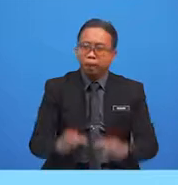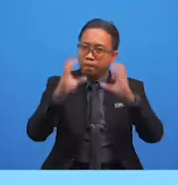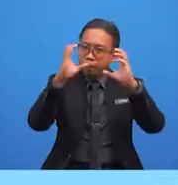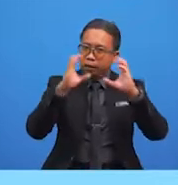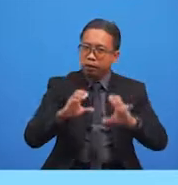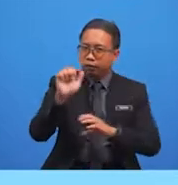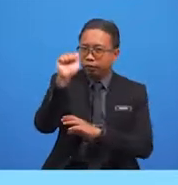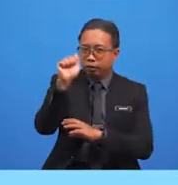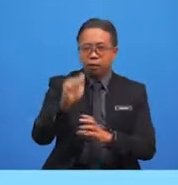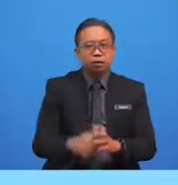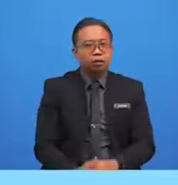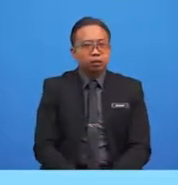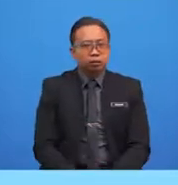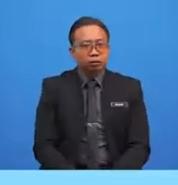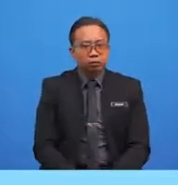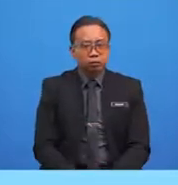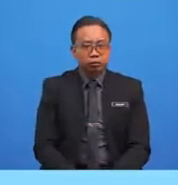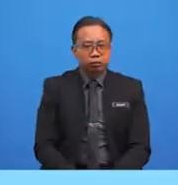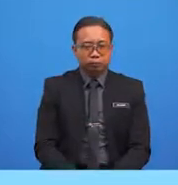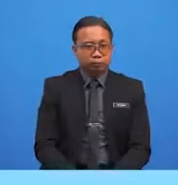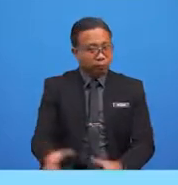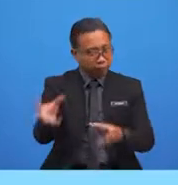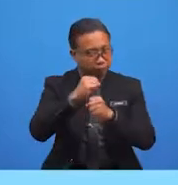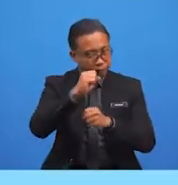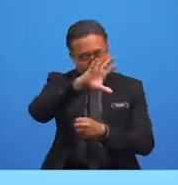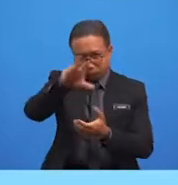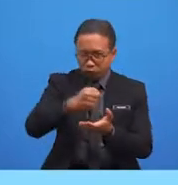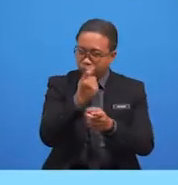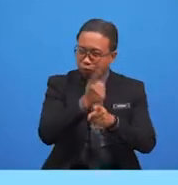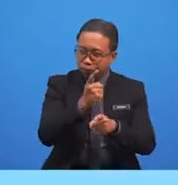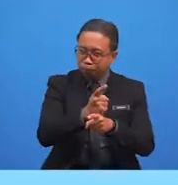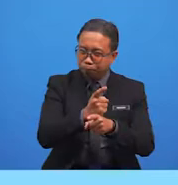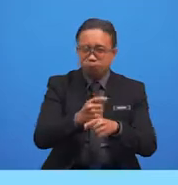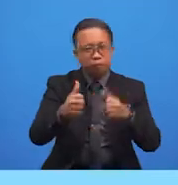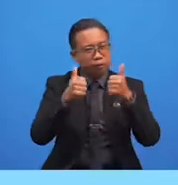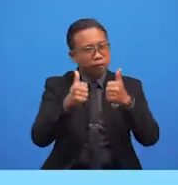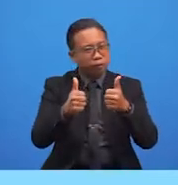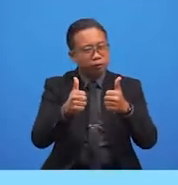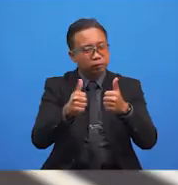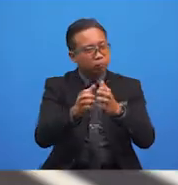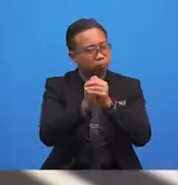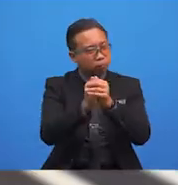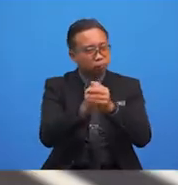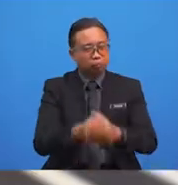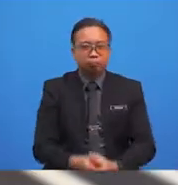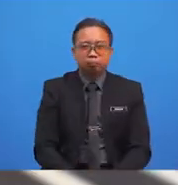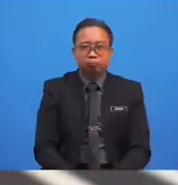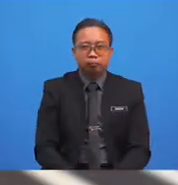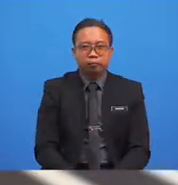Paragraph A. Did you get it all correct? Excellent, guys!